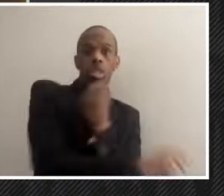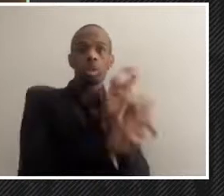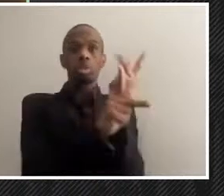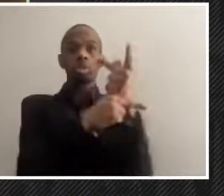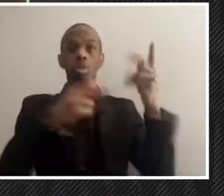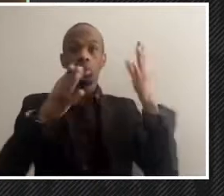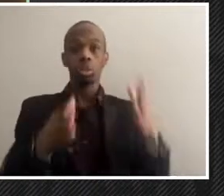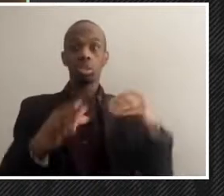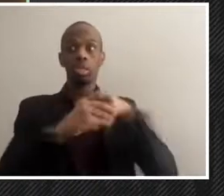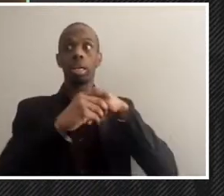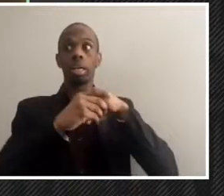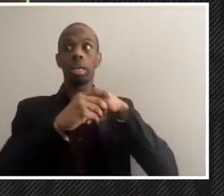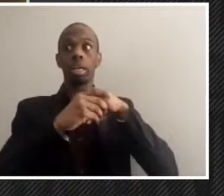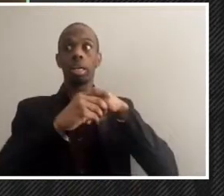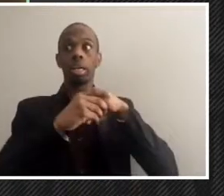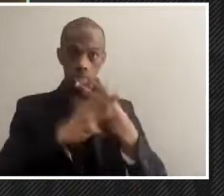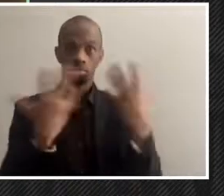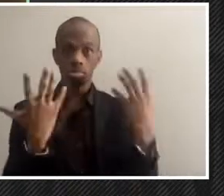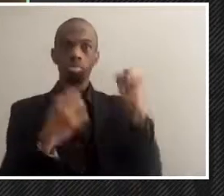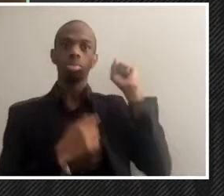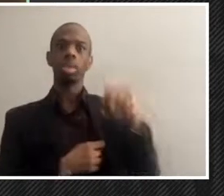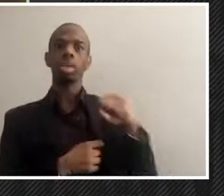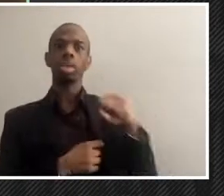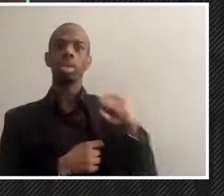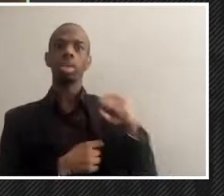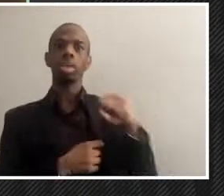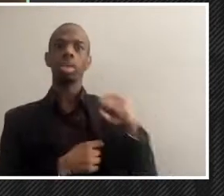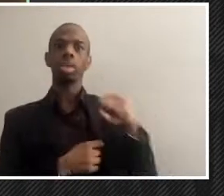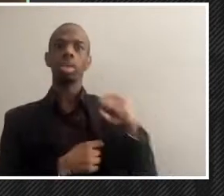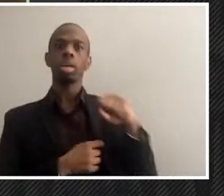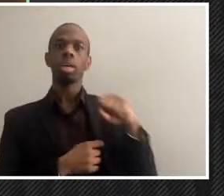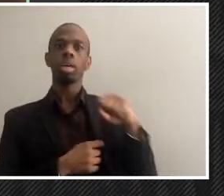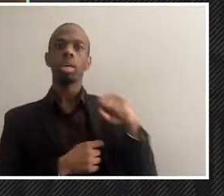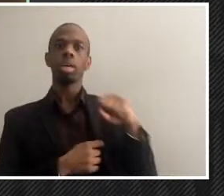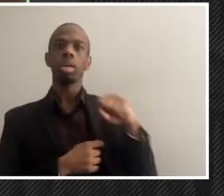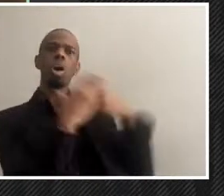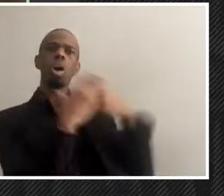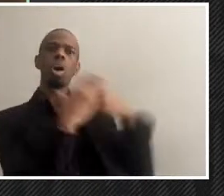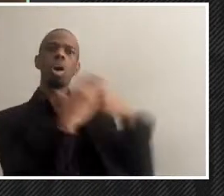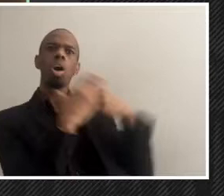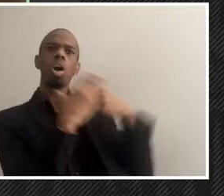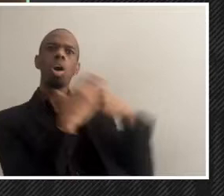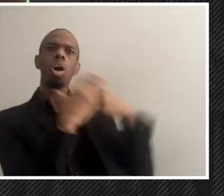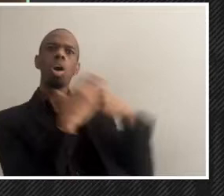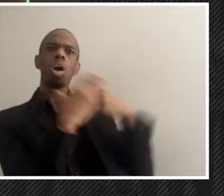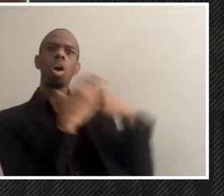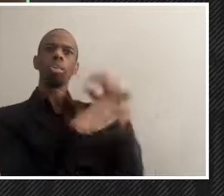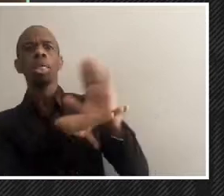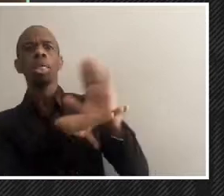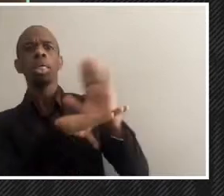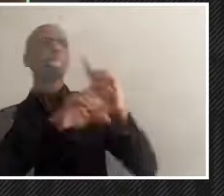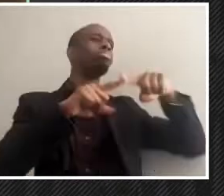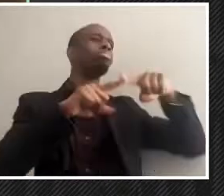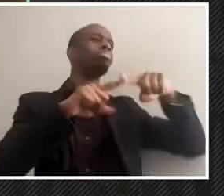and the haves, they're fine. And the have-nots are left to fend for themselves. And so I'm broadcasting now